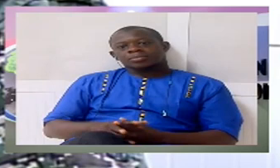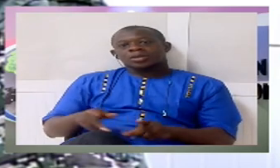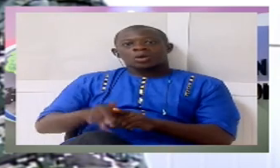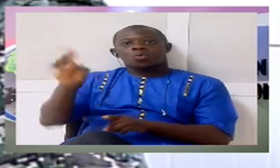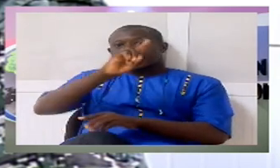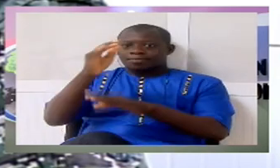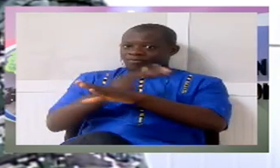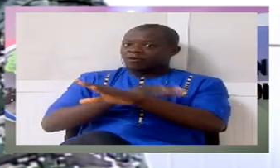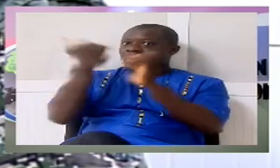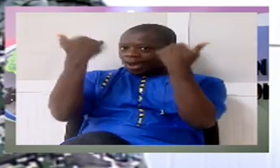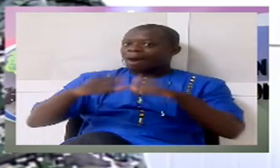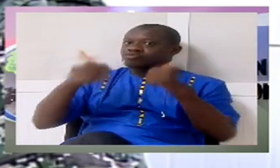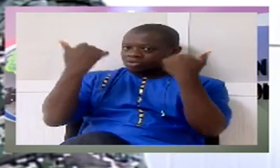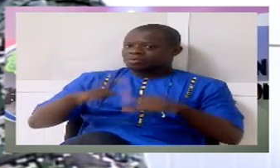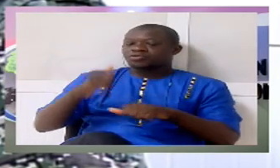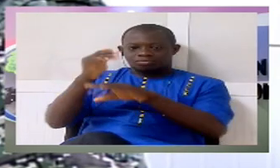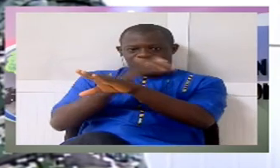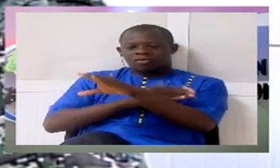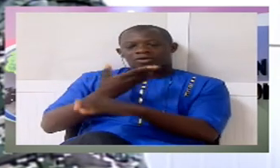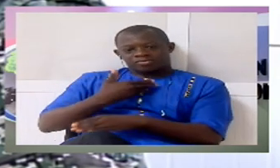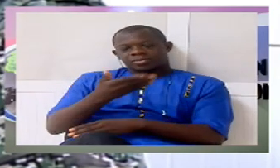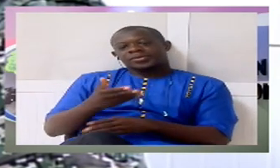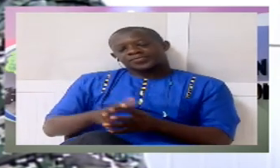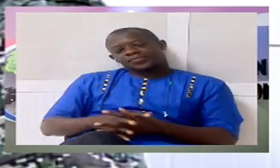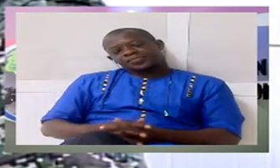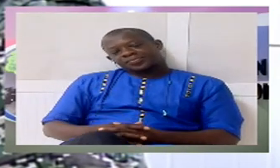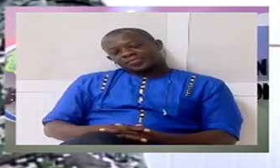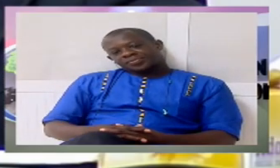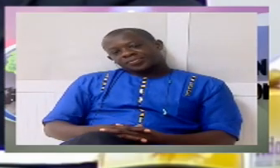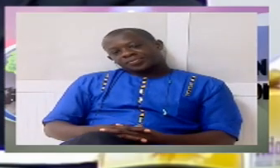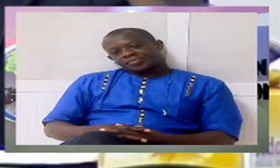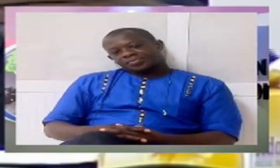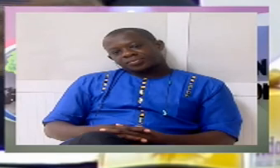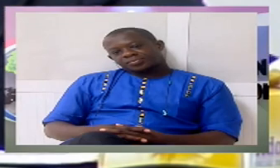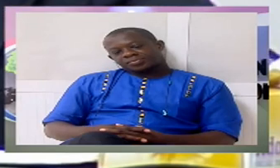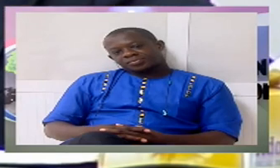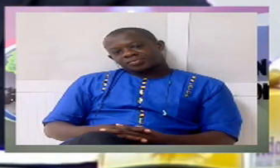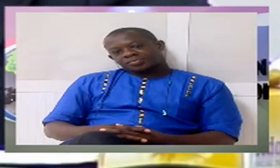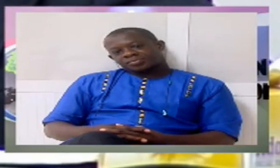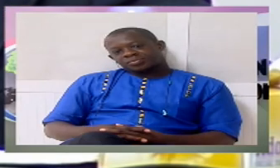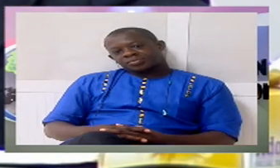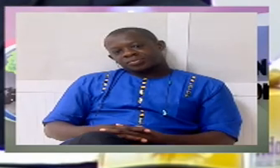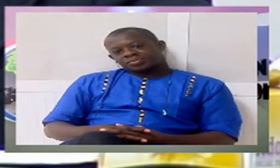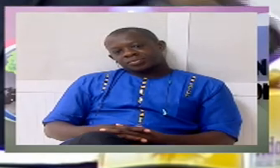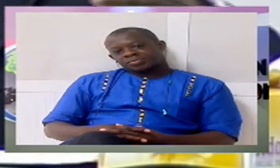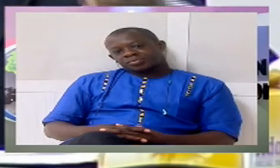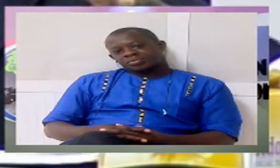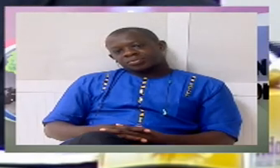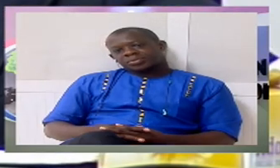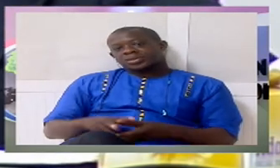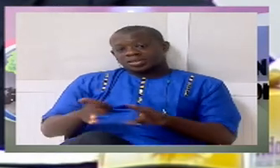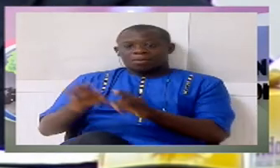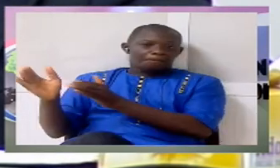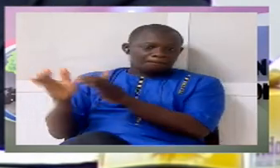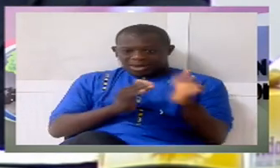to happen. Lolen gis dal orne oluulen ko ngén fexé sakal ko pexé génné ko fa sakal ko pexé sax moy wax ji. And that's the